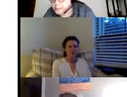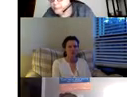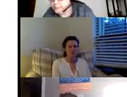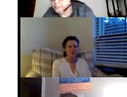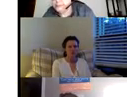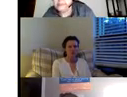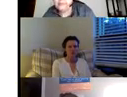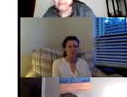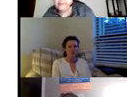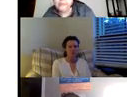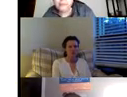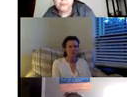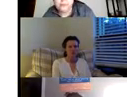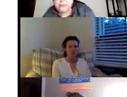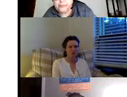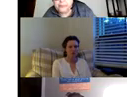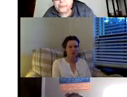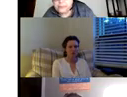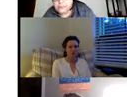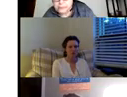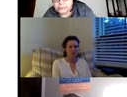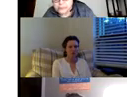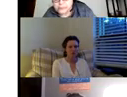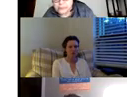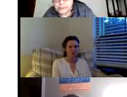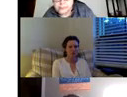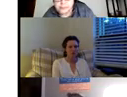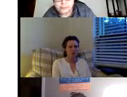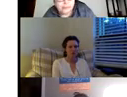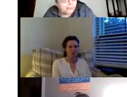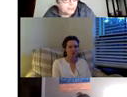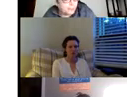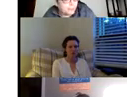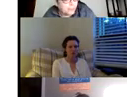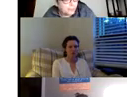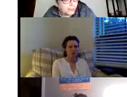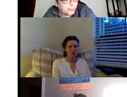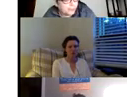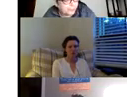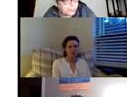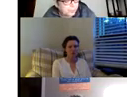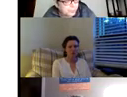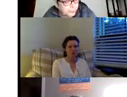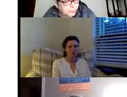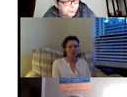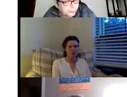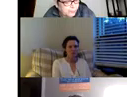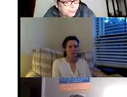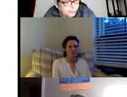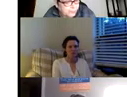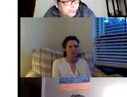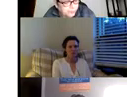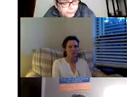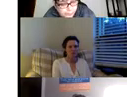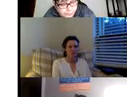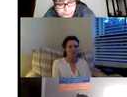us to think about those who have journeyed before us in terms of civil rights, in